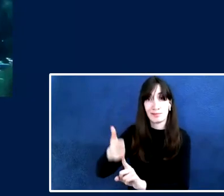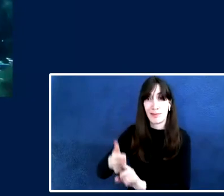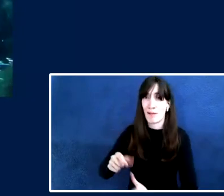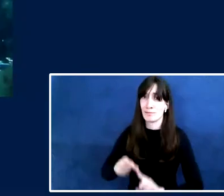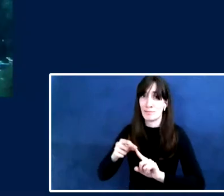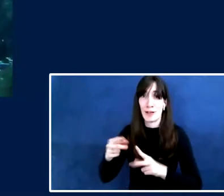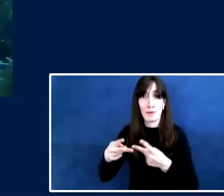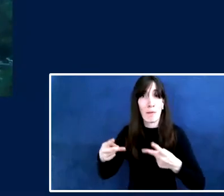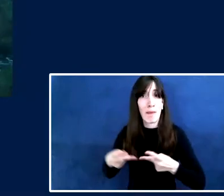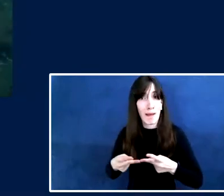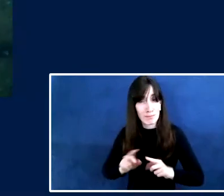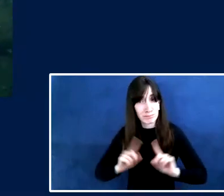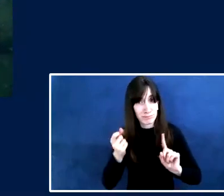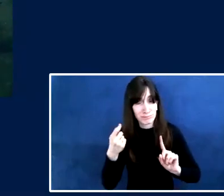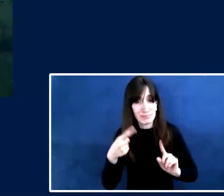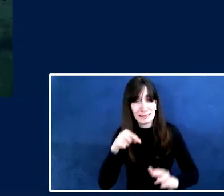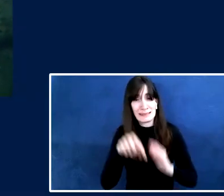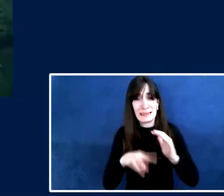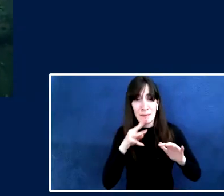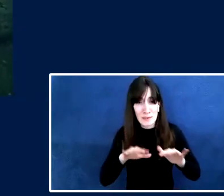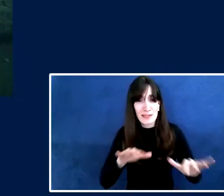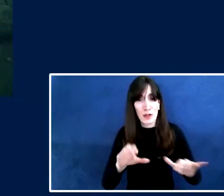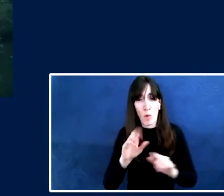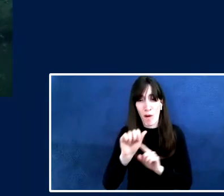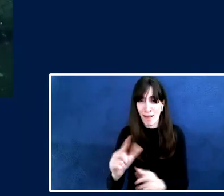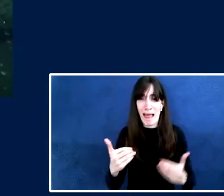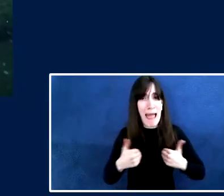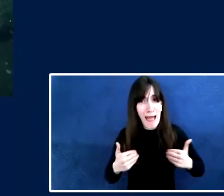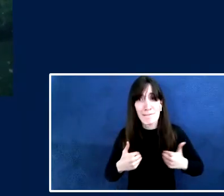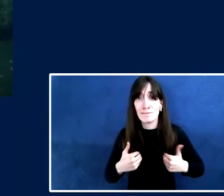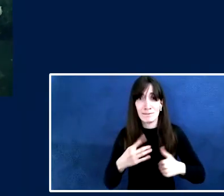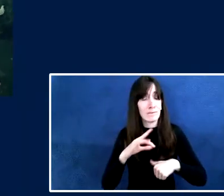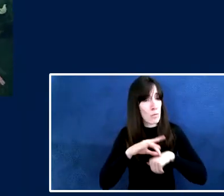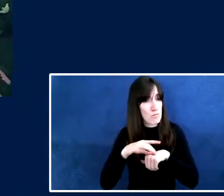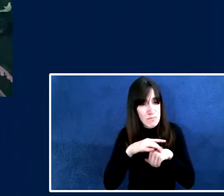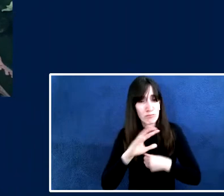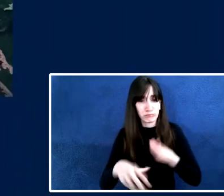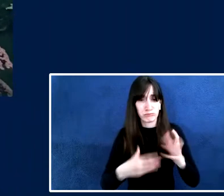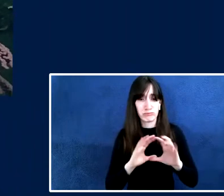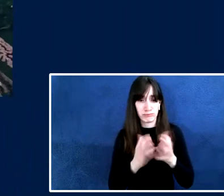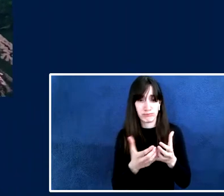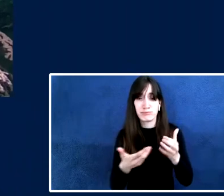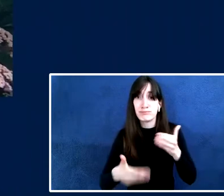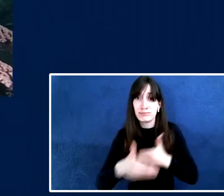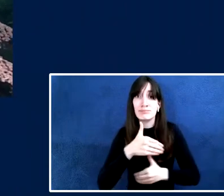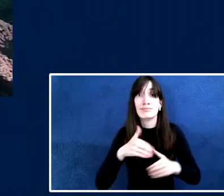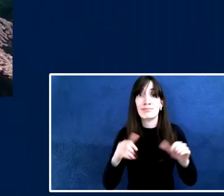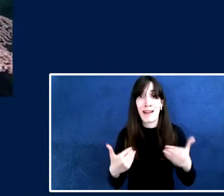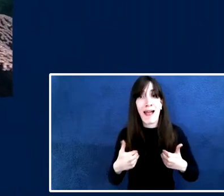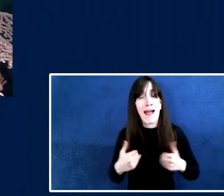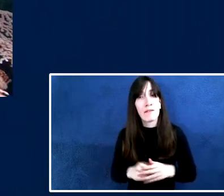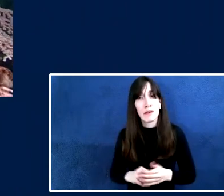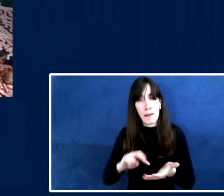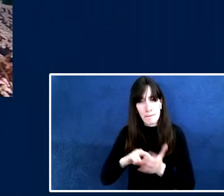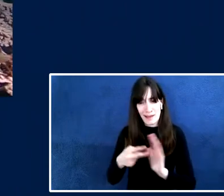sea corals live all over the world. And we are using this as a laboratory that'll give us an understanding of what's happening